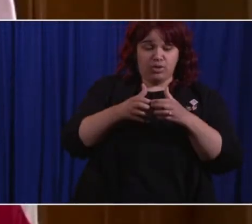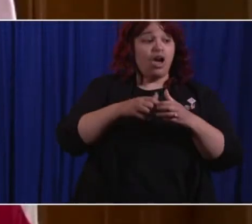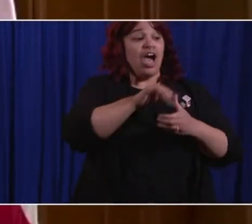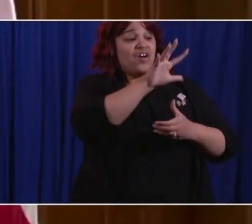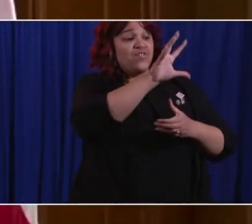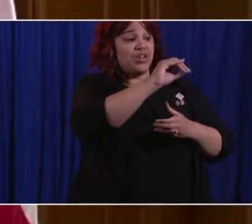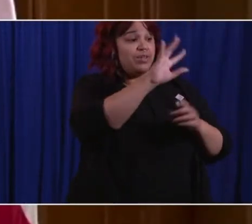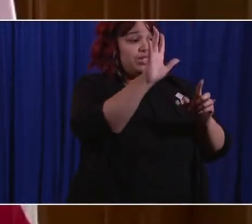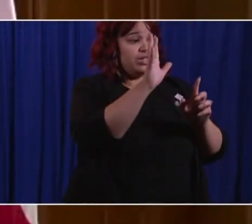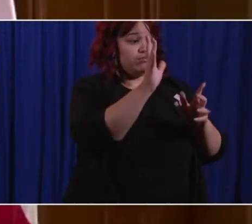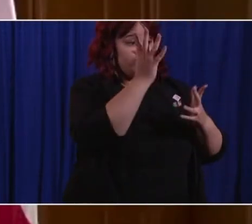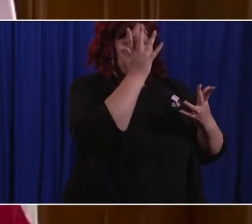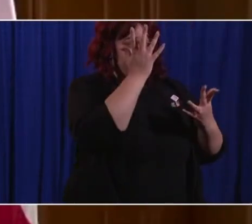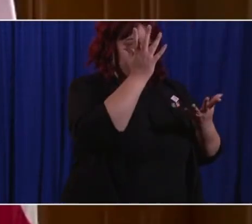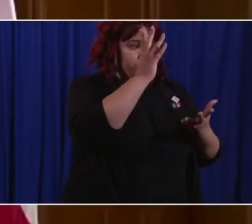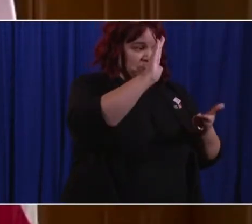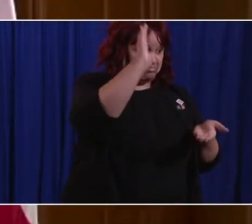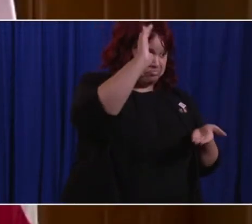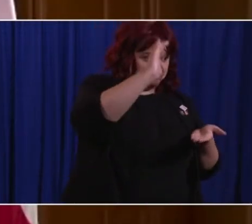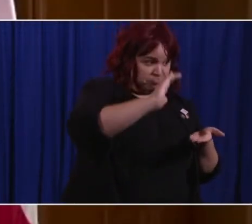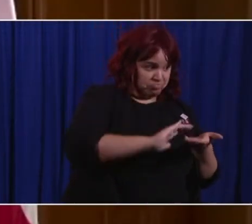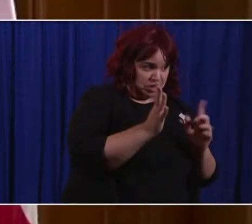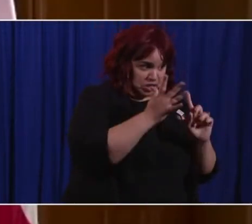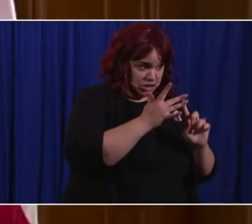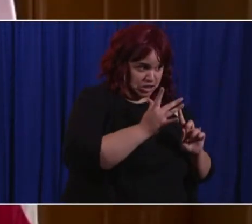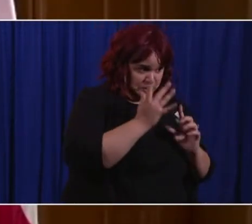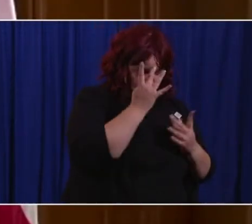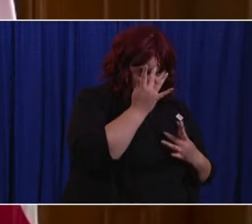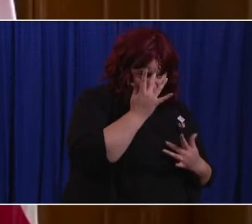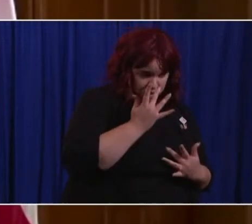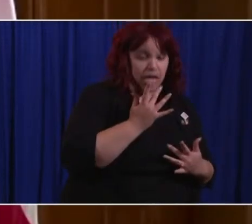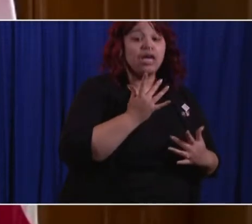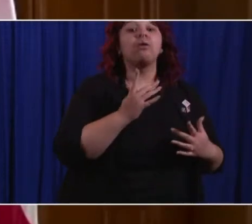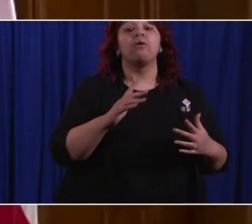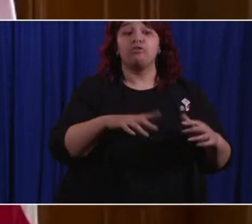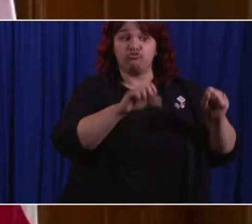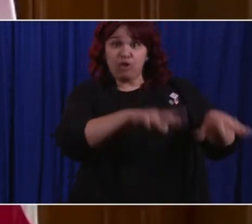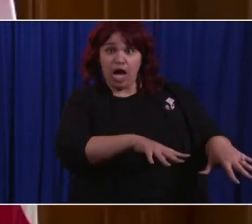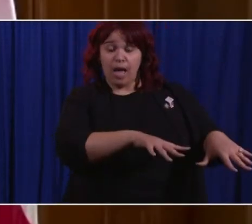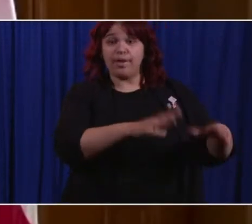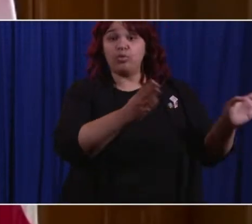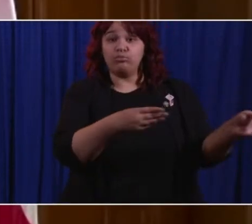know, John, metrics that we've used for over a year and that are used